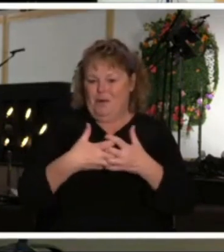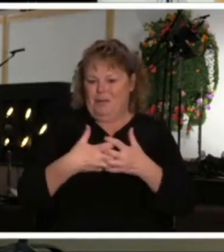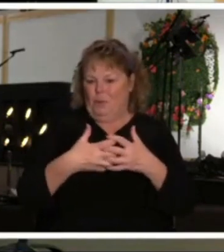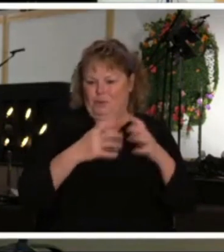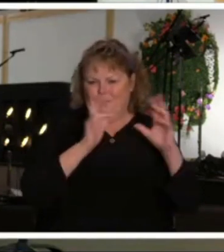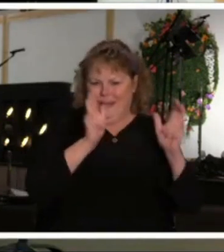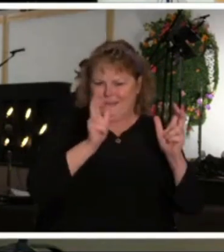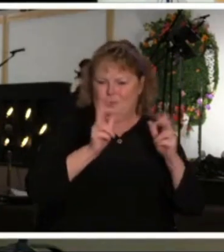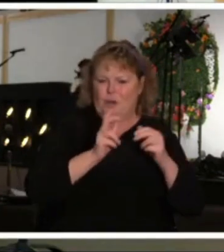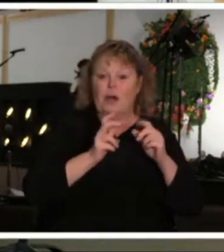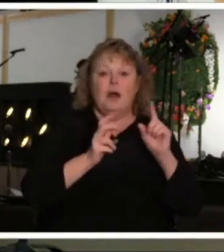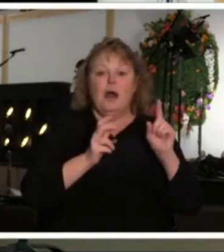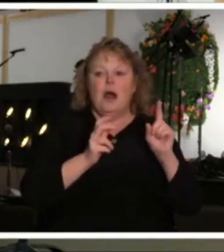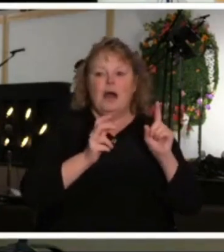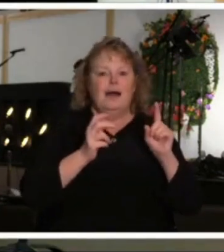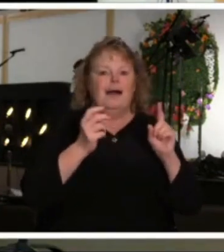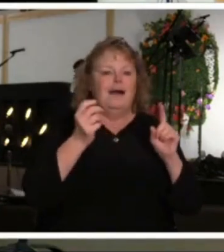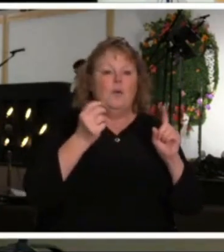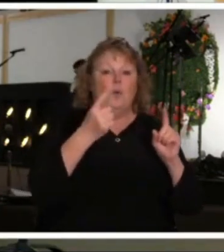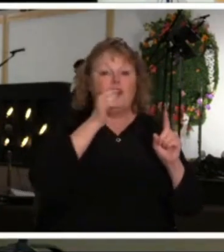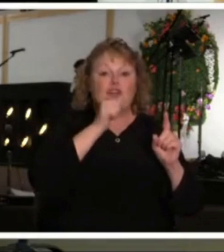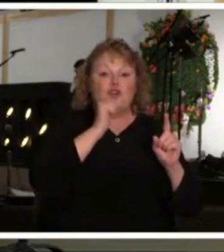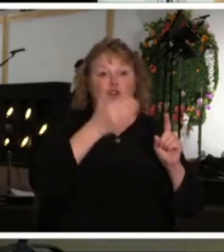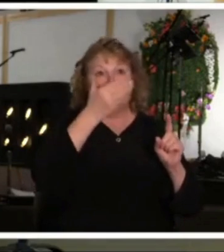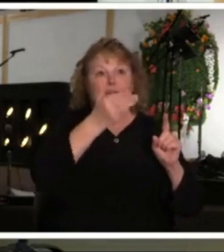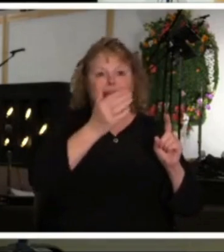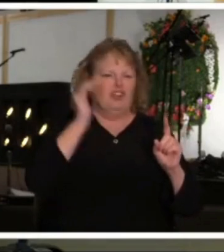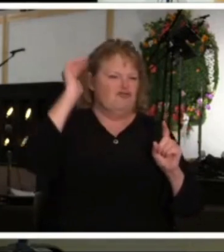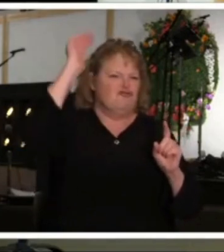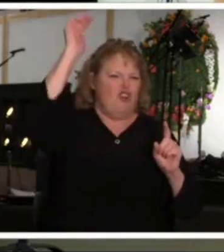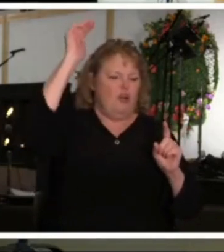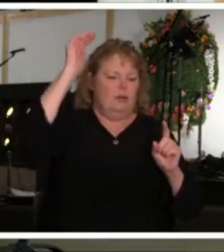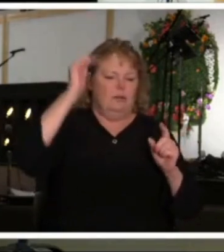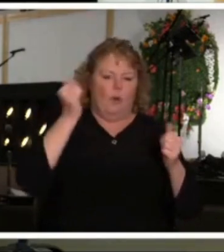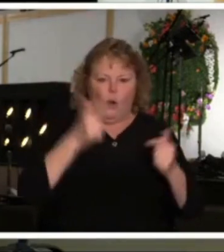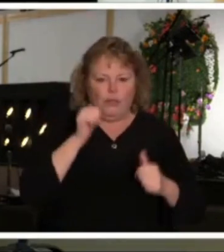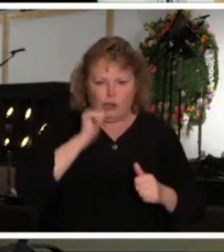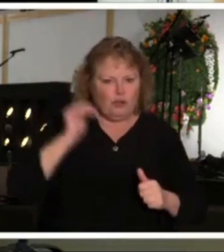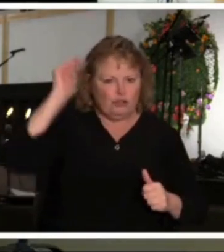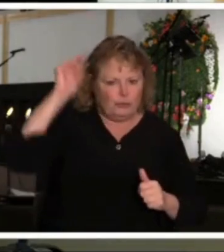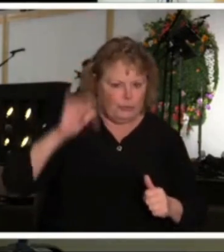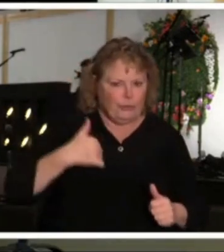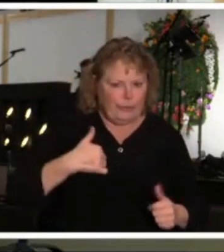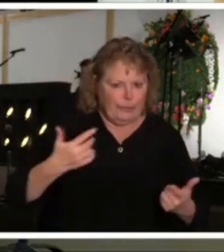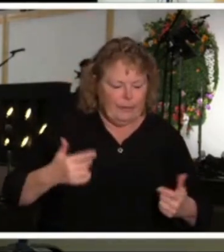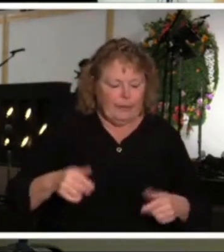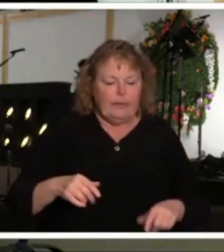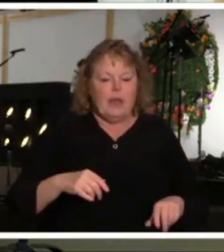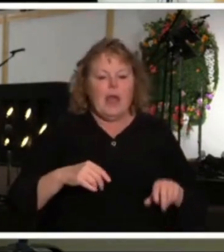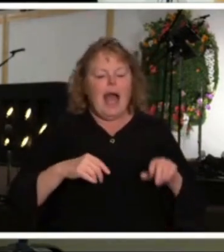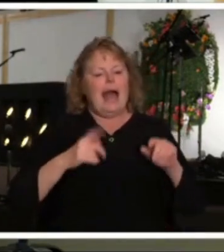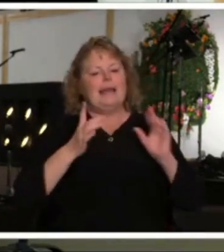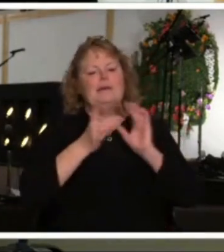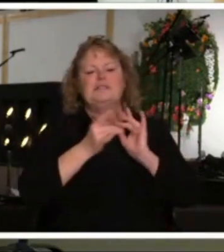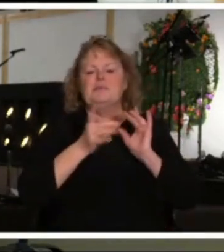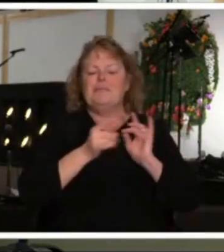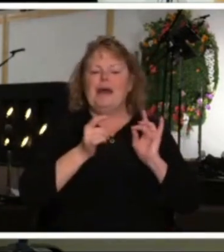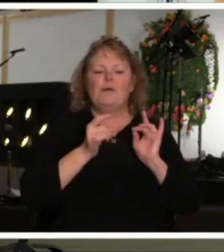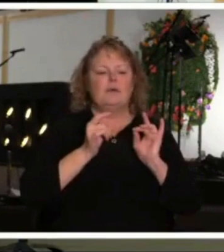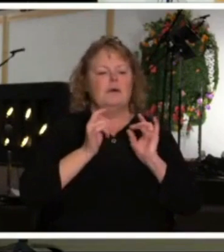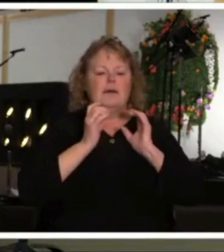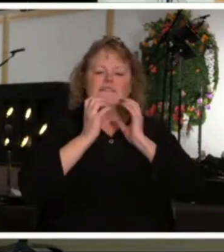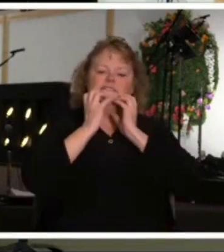course, everybody in the room was taller than me. And I just sat there at the end of just speaking about value, and she had tears in her